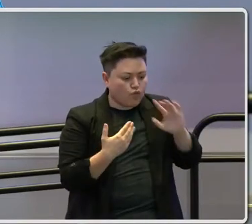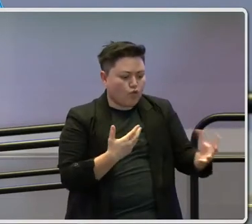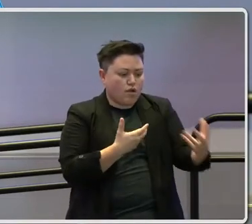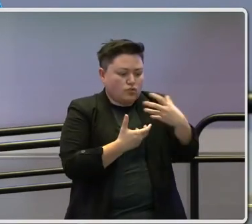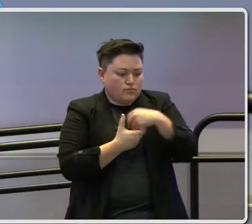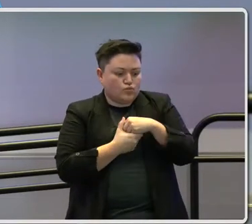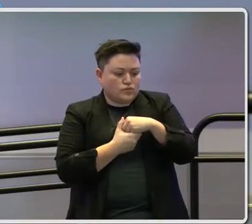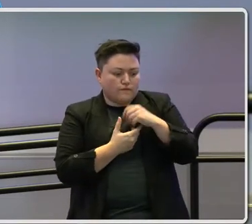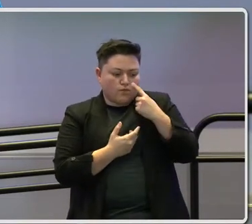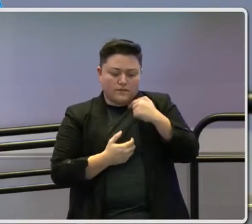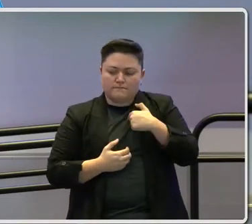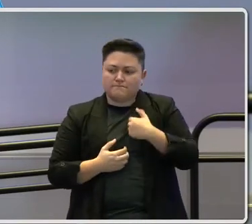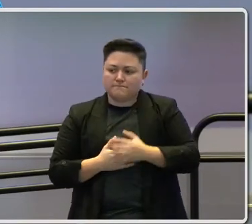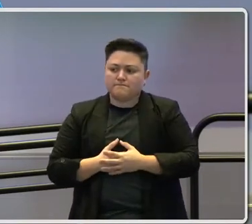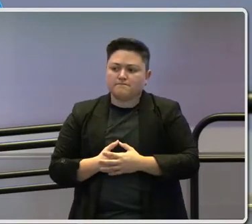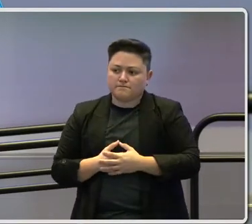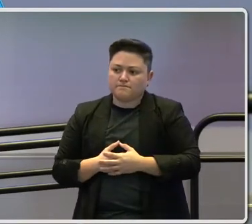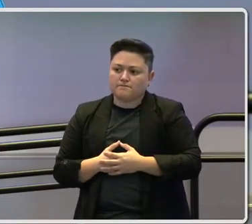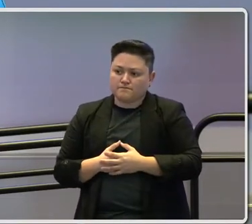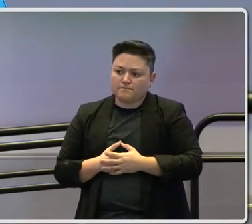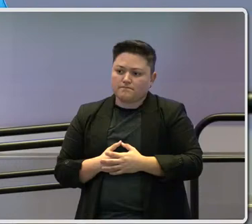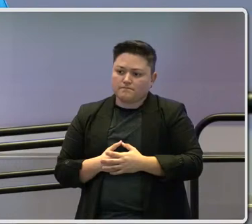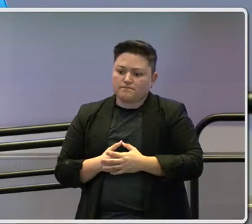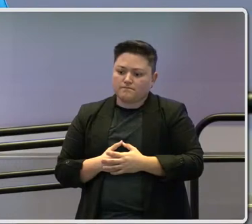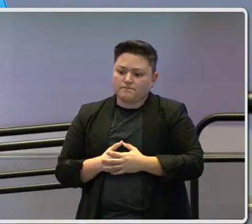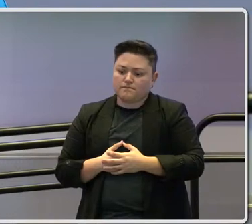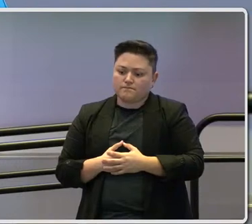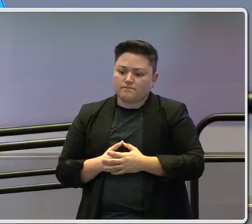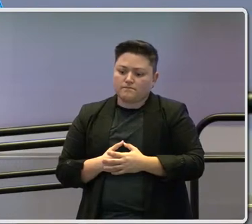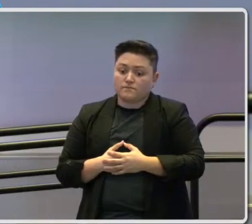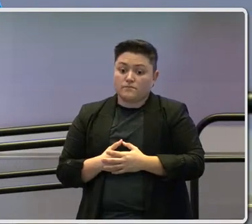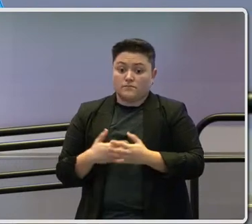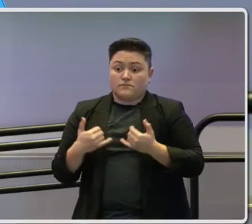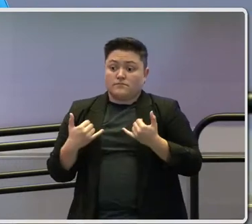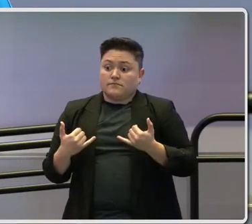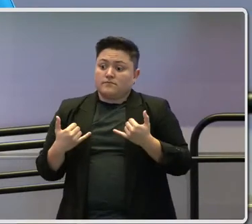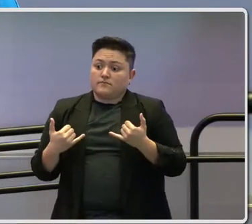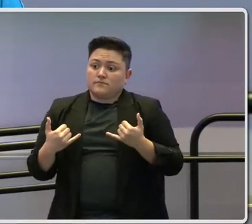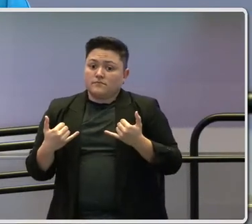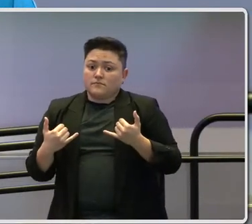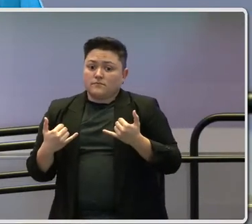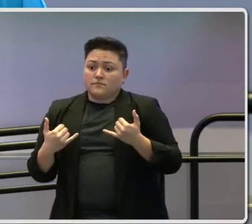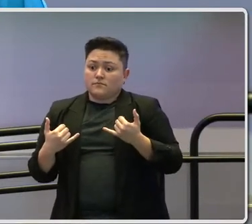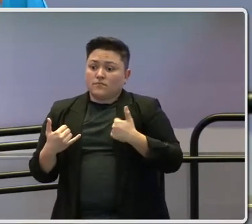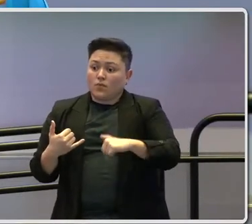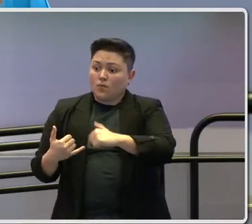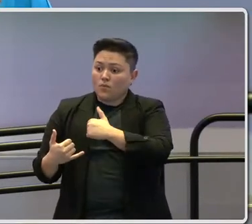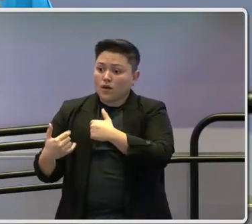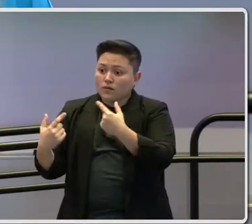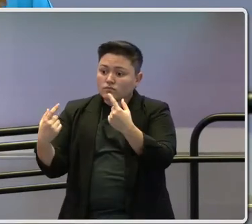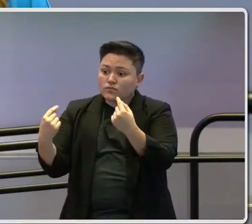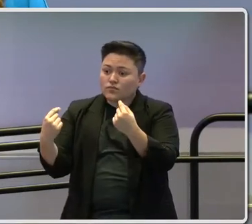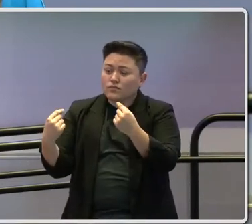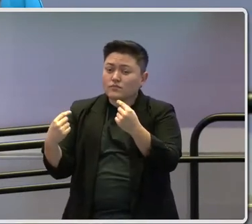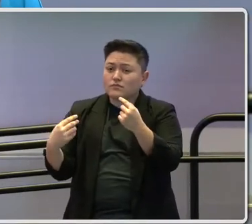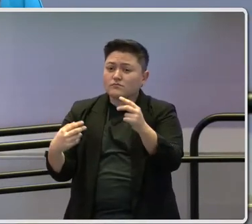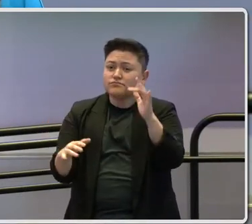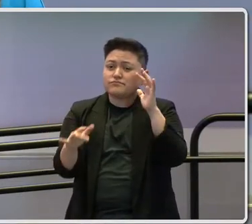contributions. We stand on the shoulders of many great